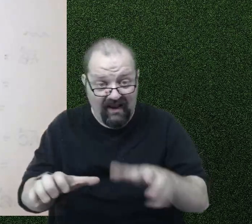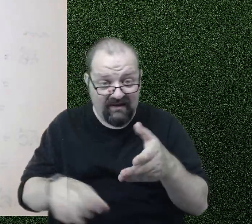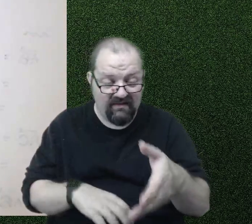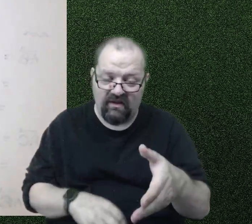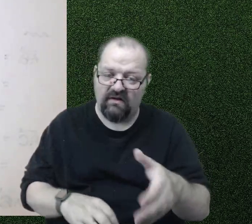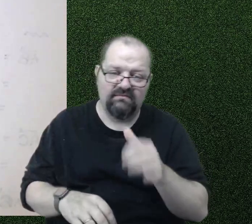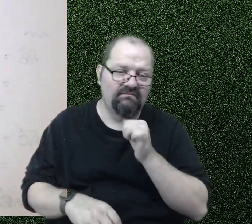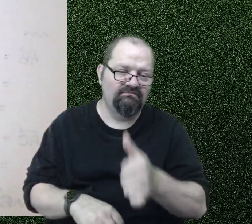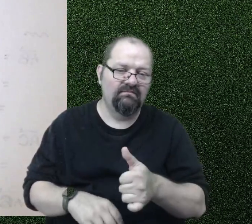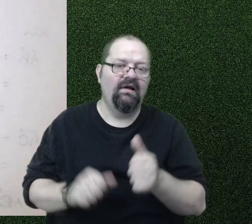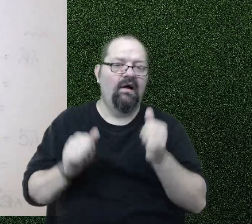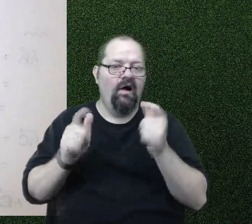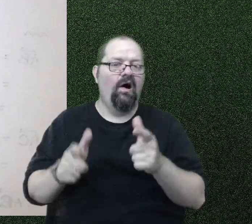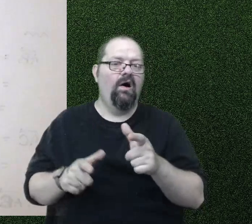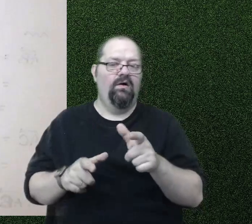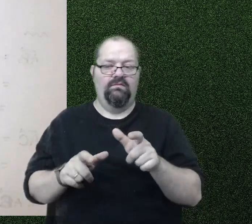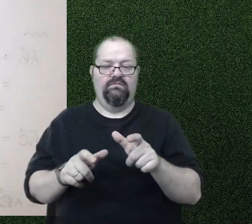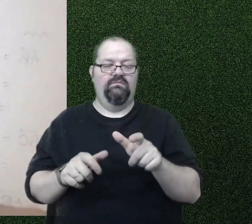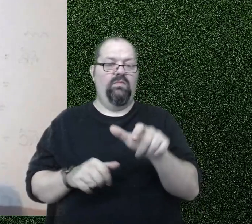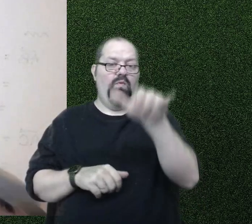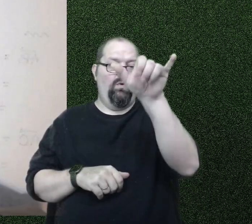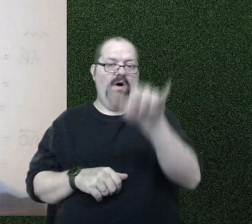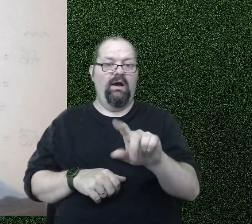It's all in the y direction. It's just 100.